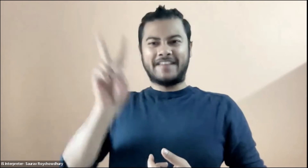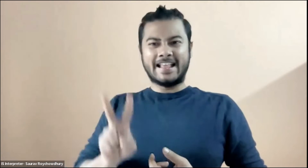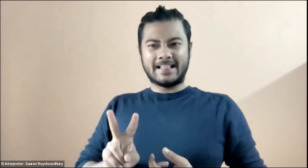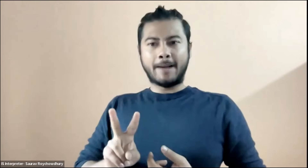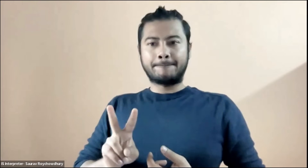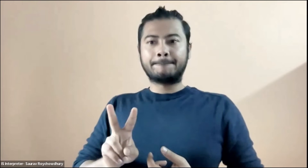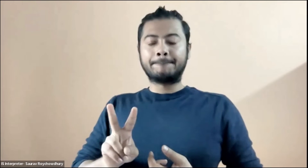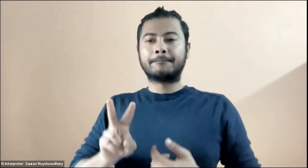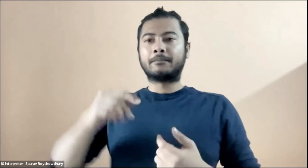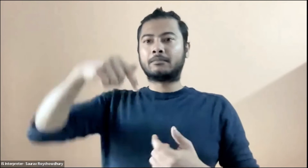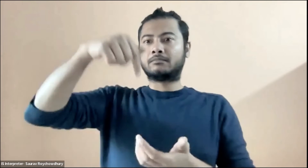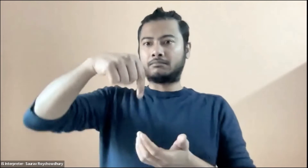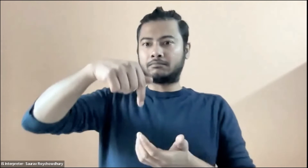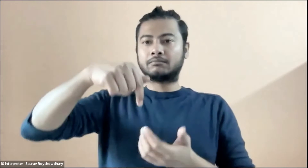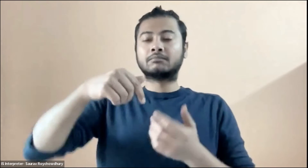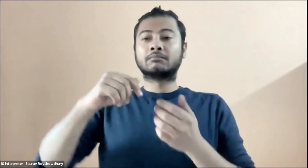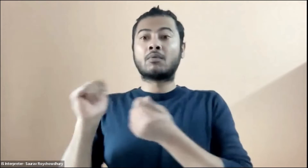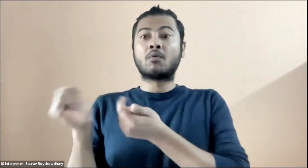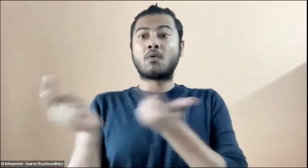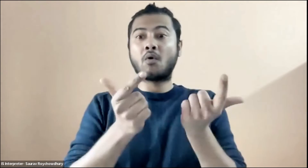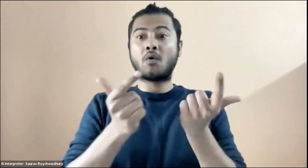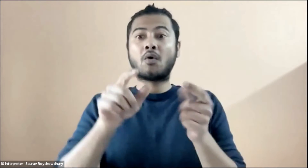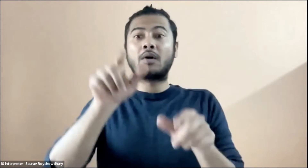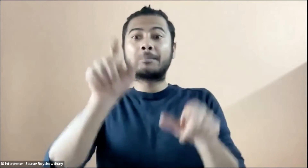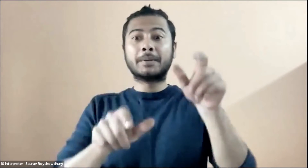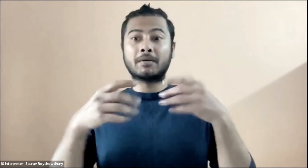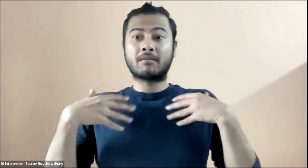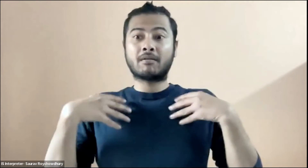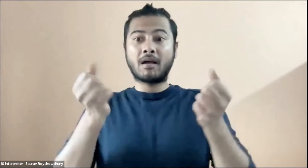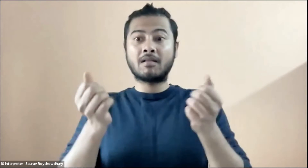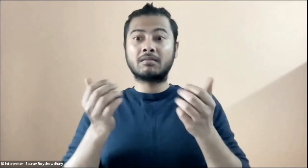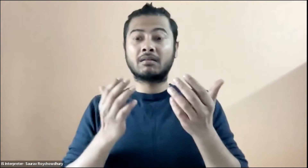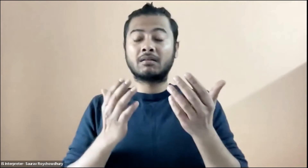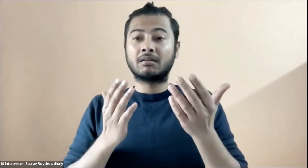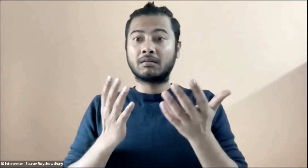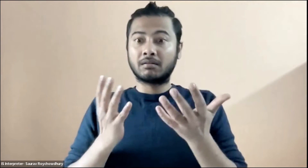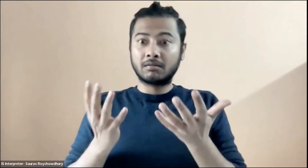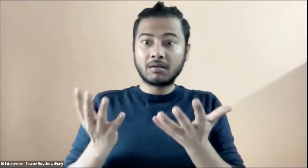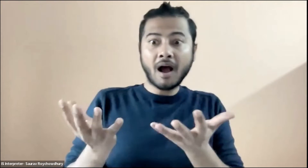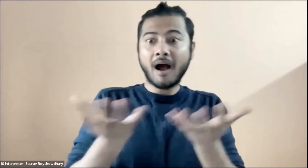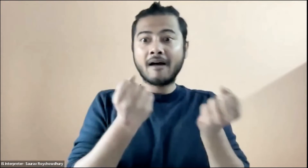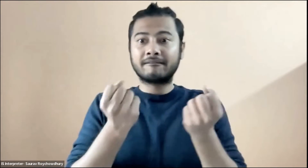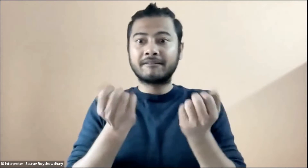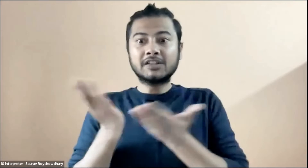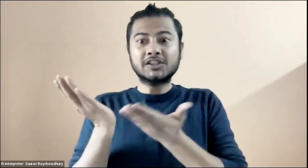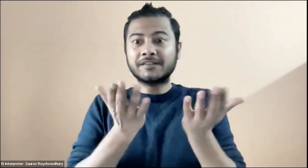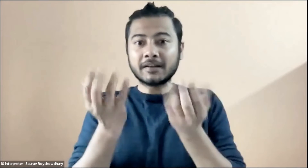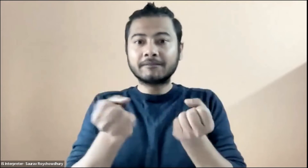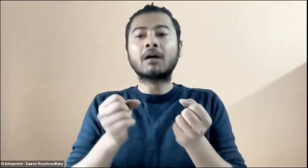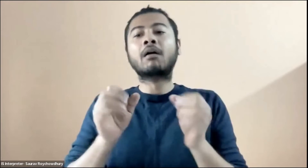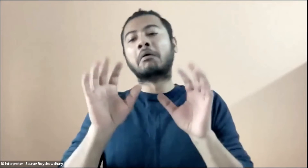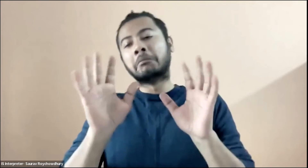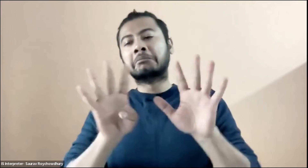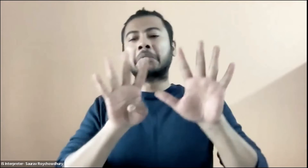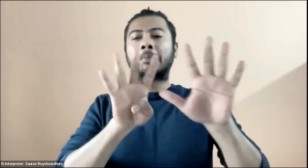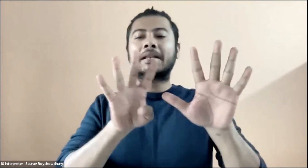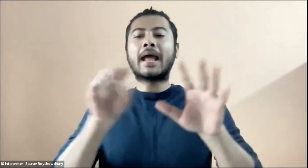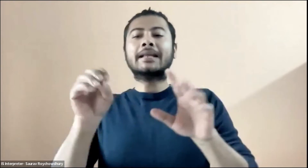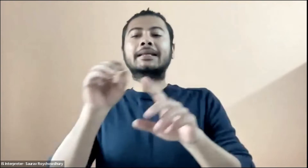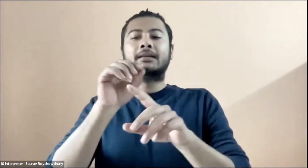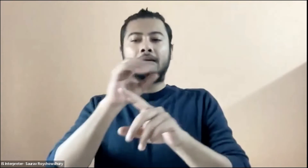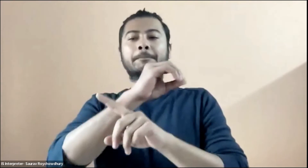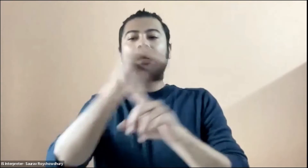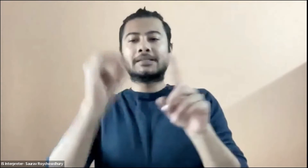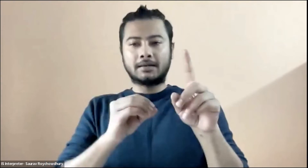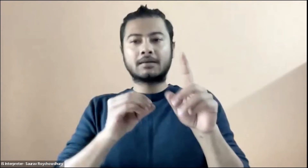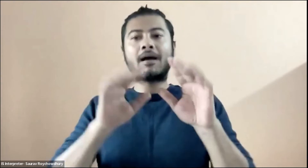time people will say, okay, it is like 90 or 90% of the population have got the health insurance. But for